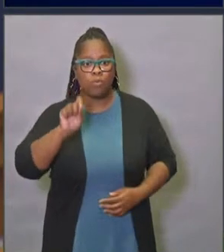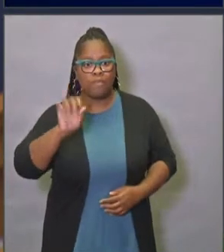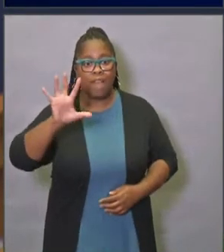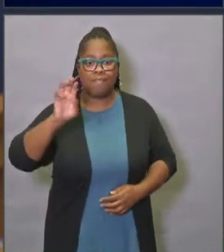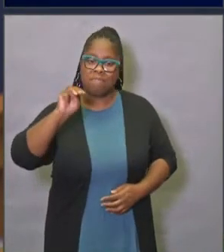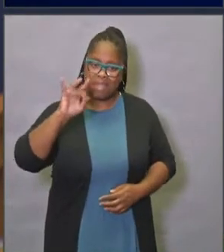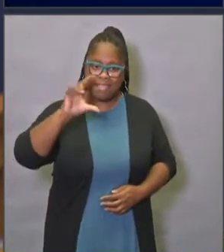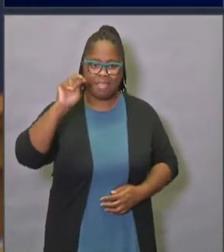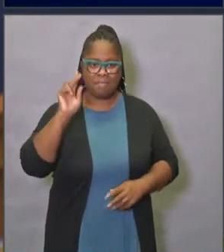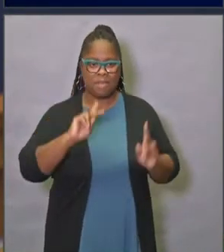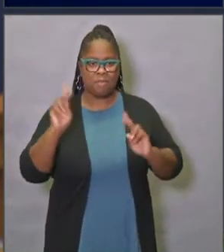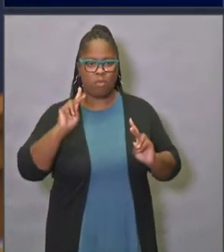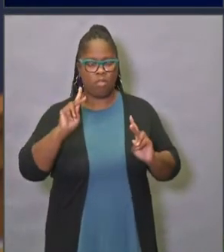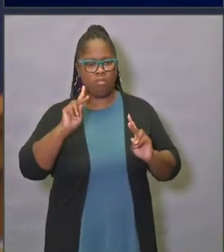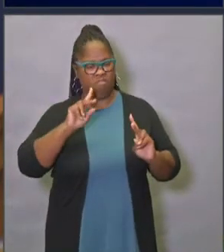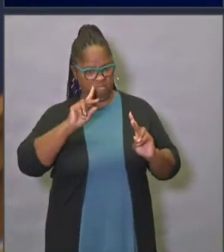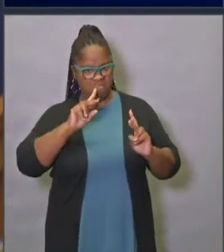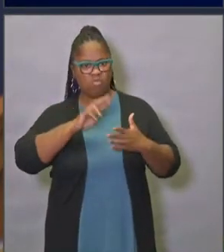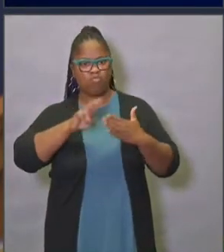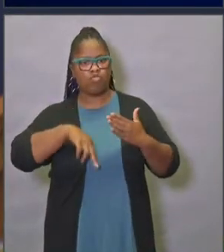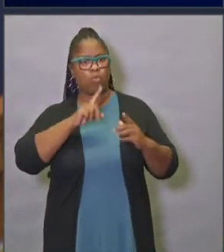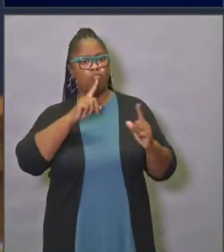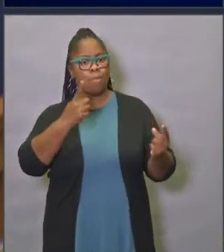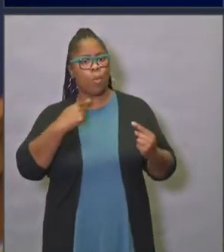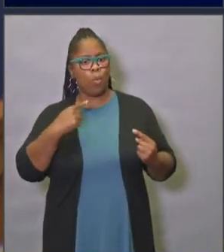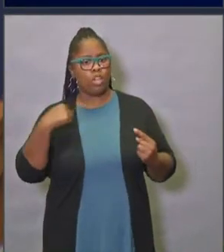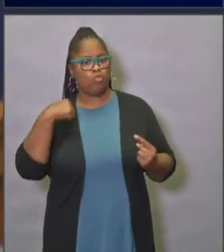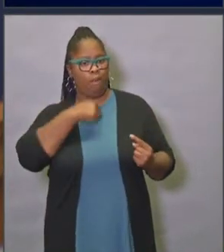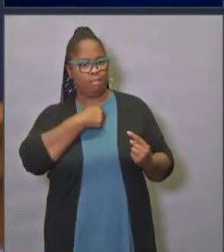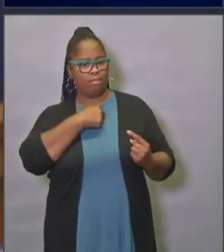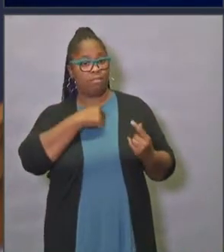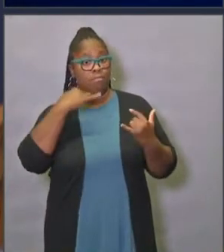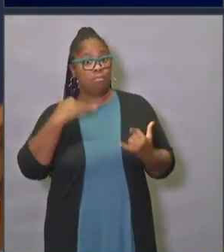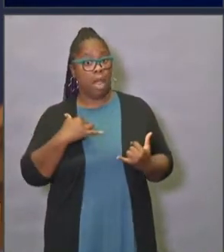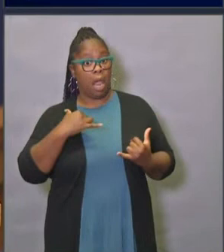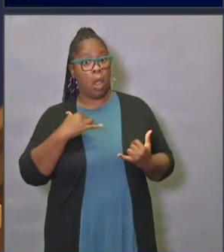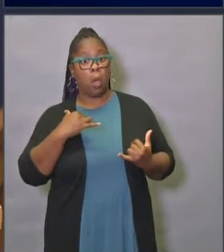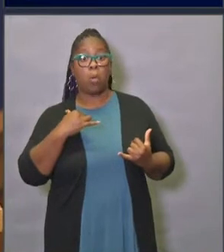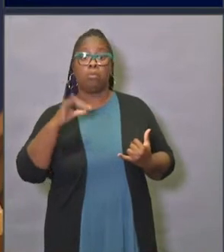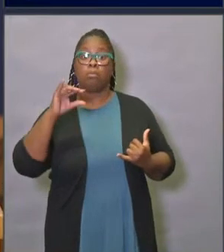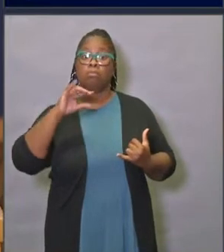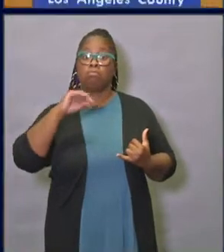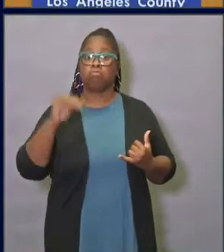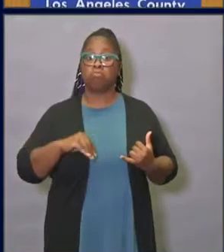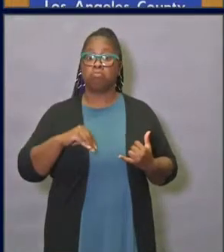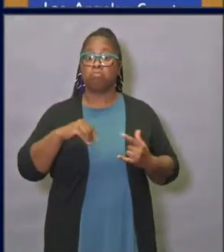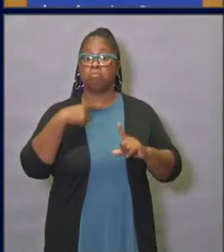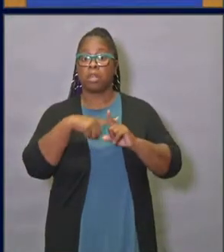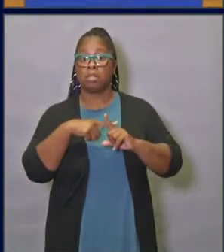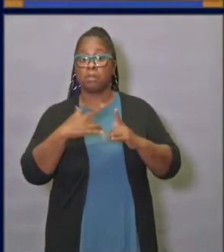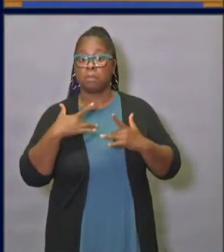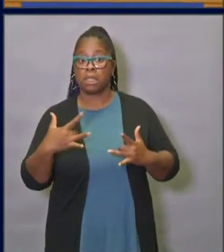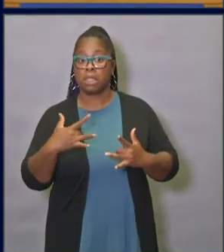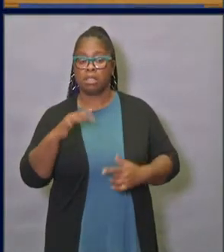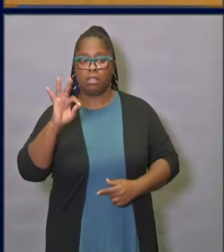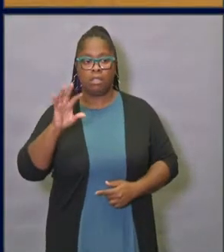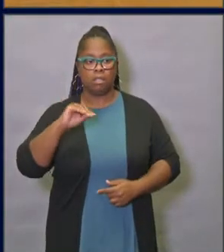and had their results reported to us, and now the positivity rate is down to 9%.